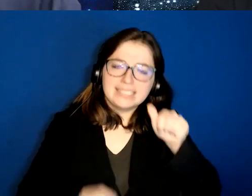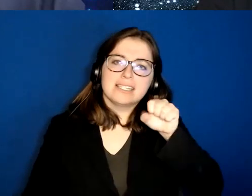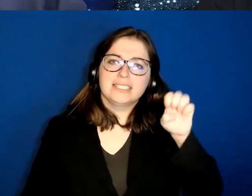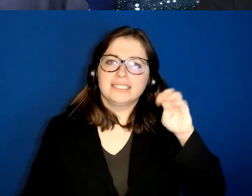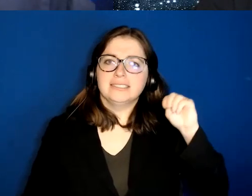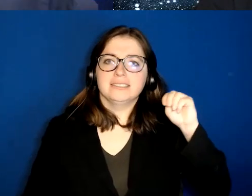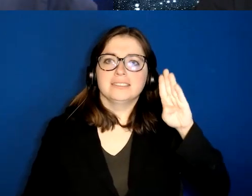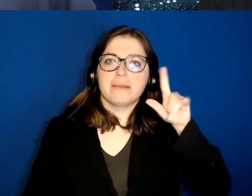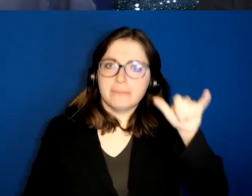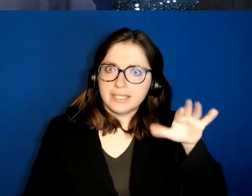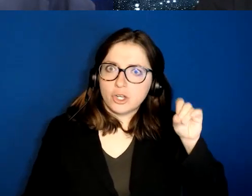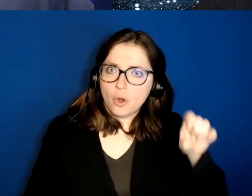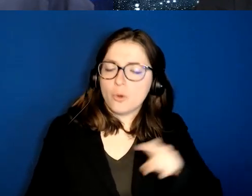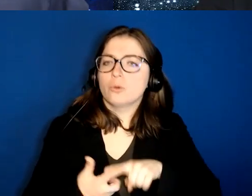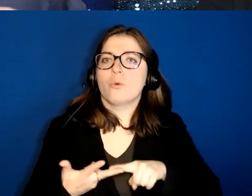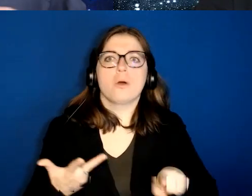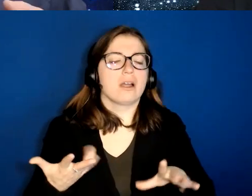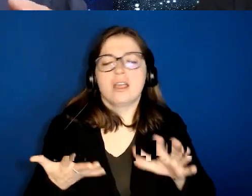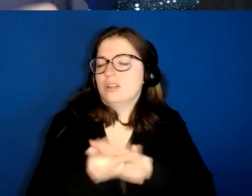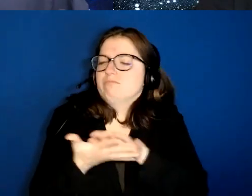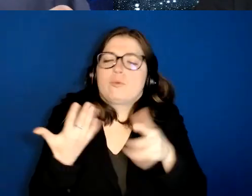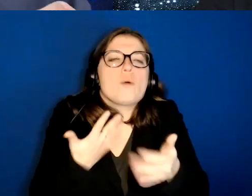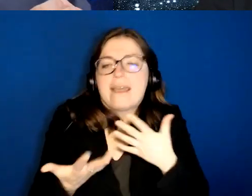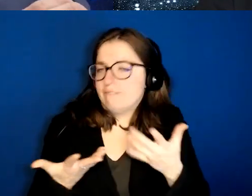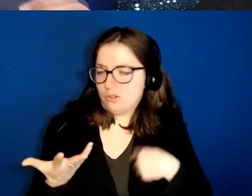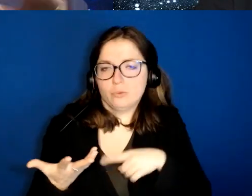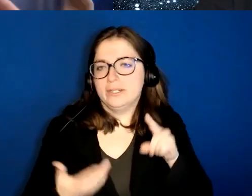be. It's important for people to see,